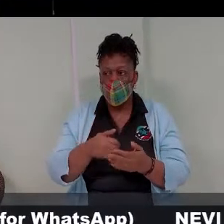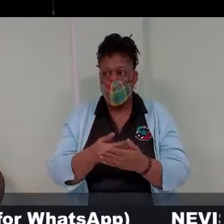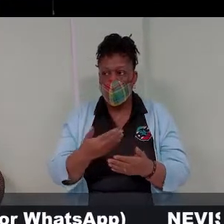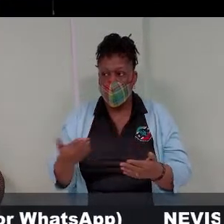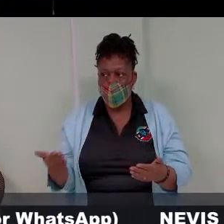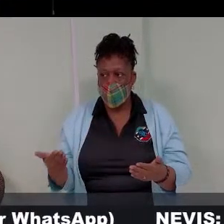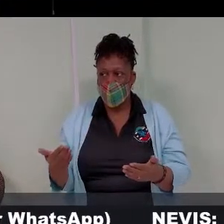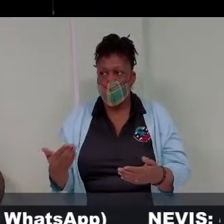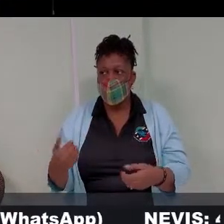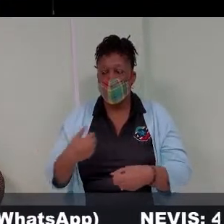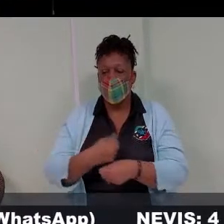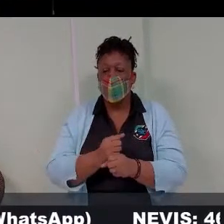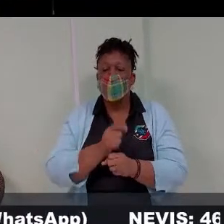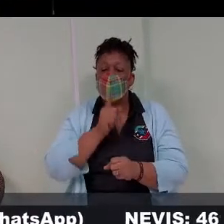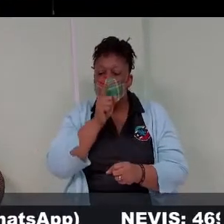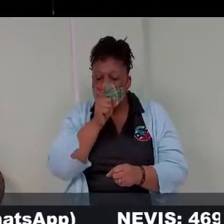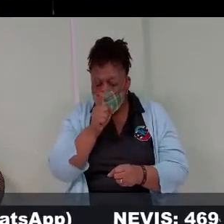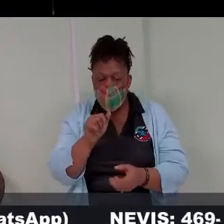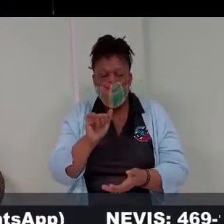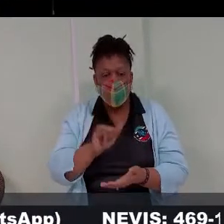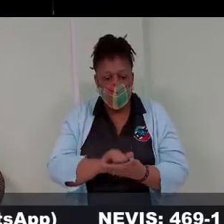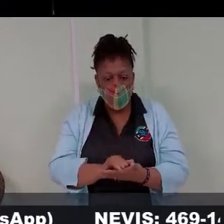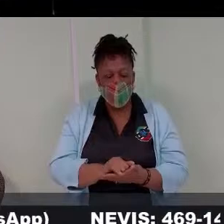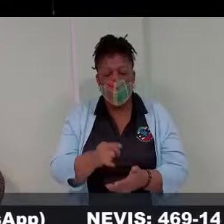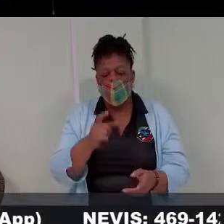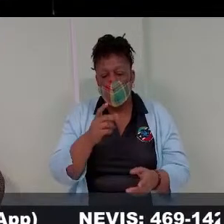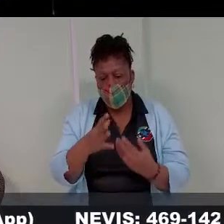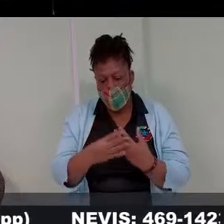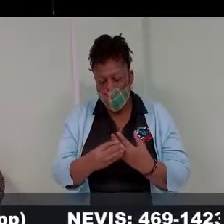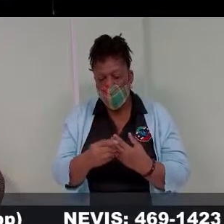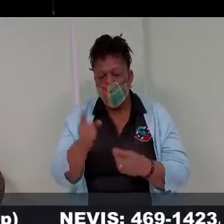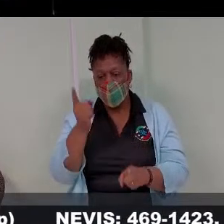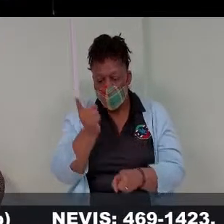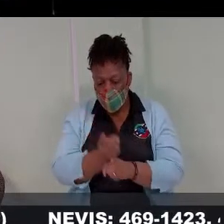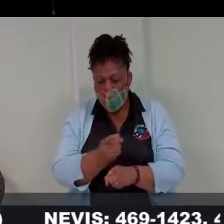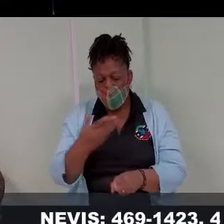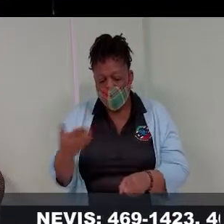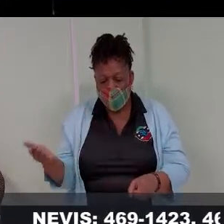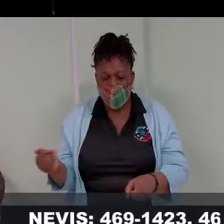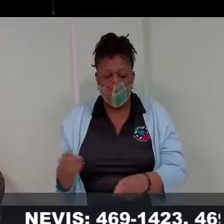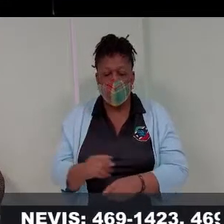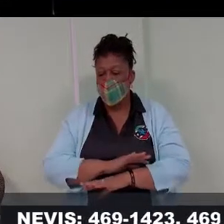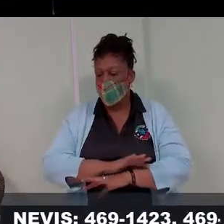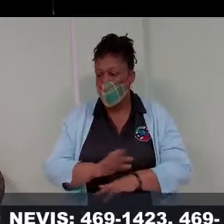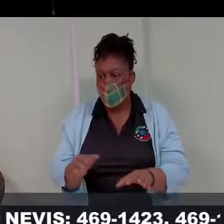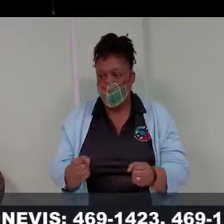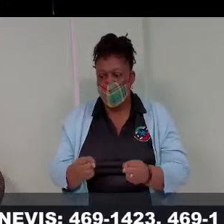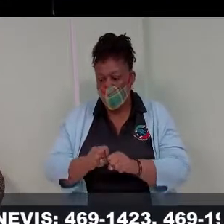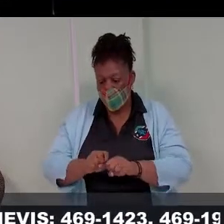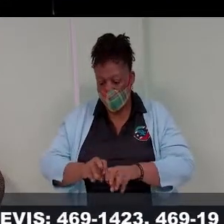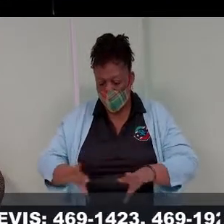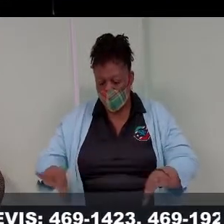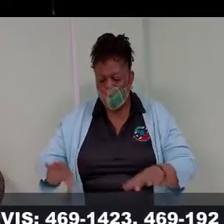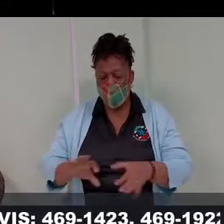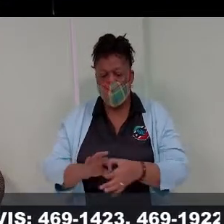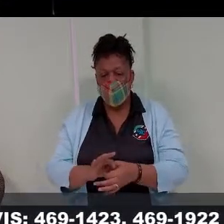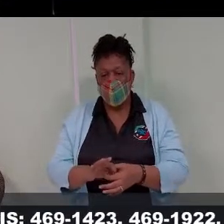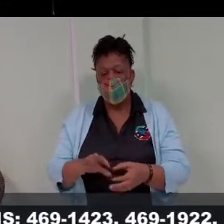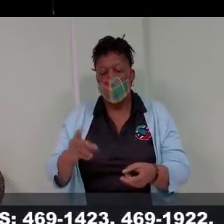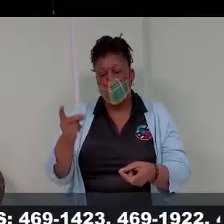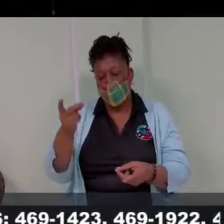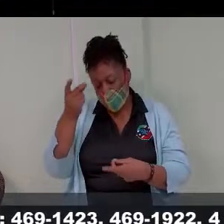these services are compliant with the laws as they are intended to prevent the spread of the virus. In addition